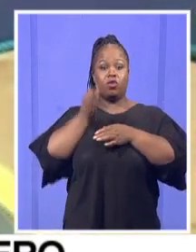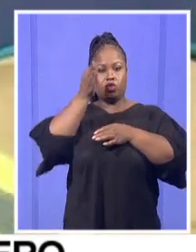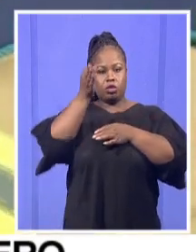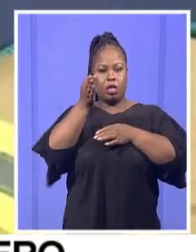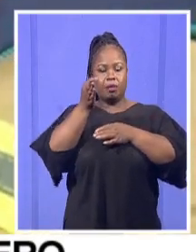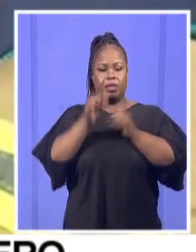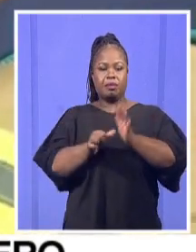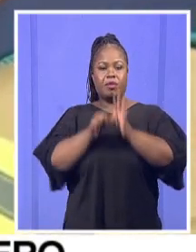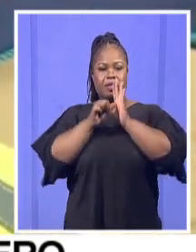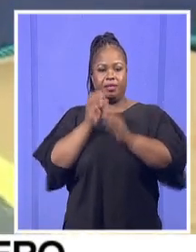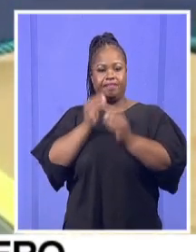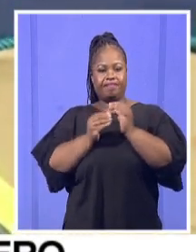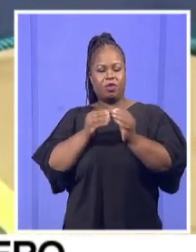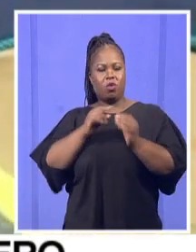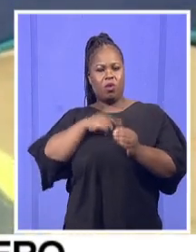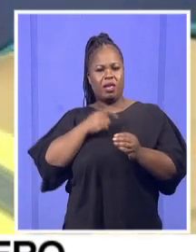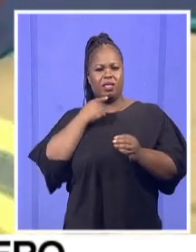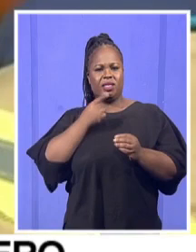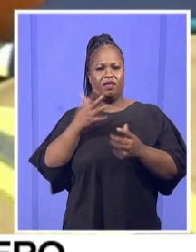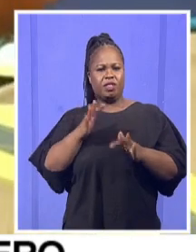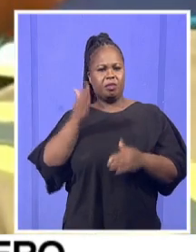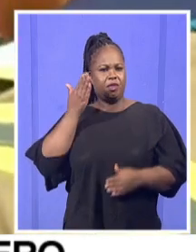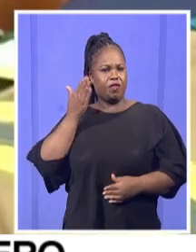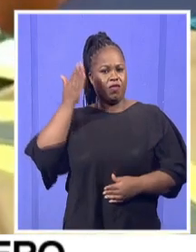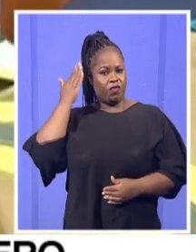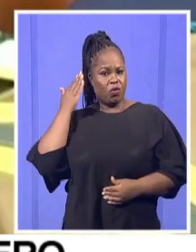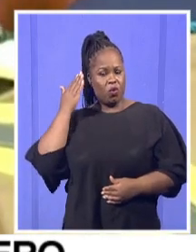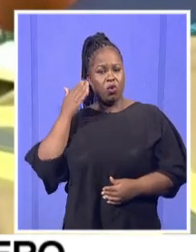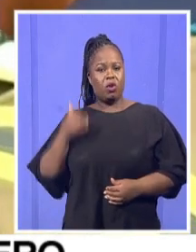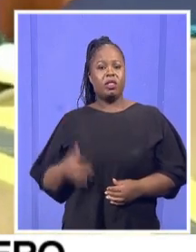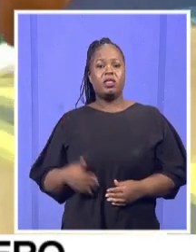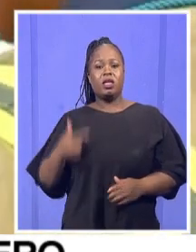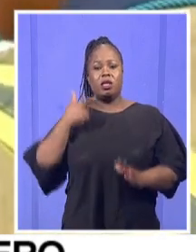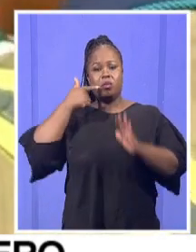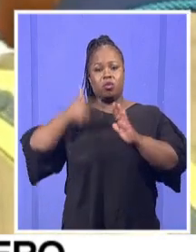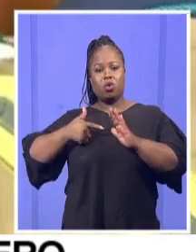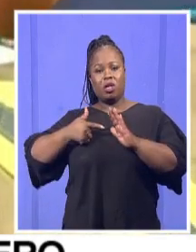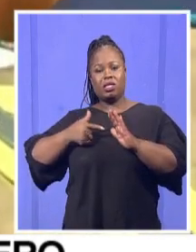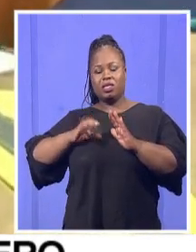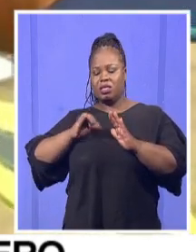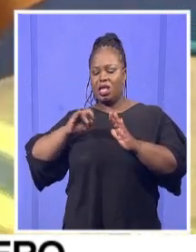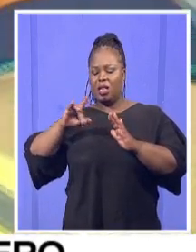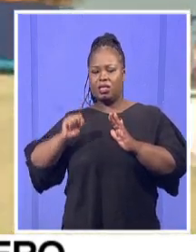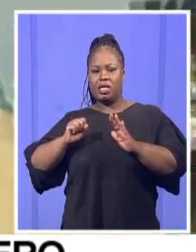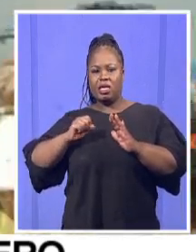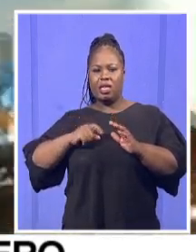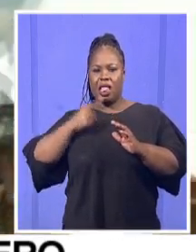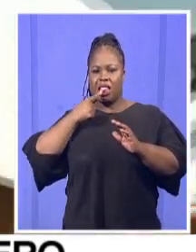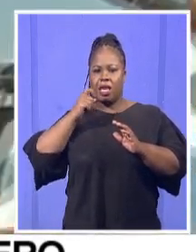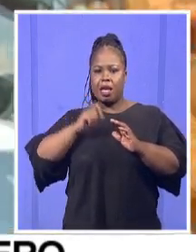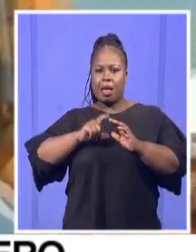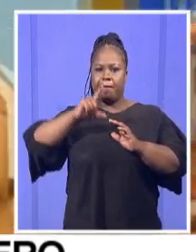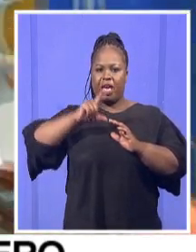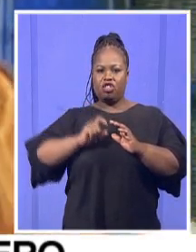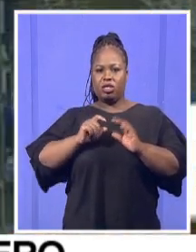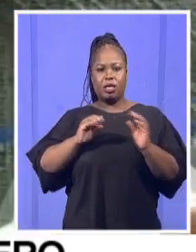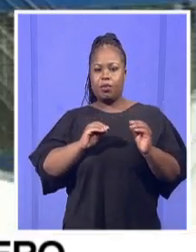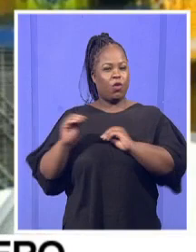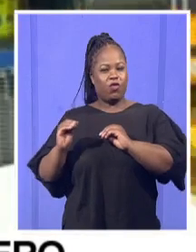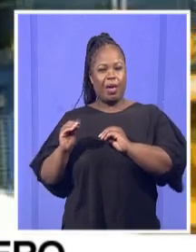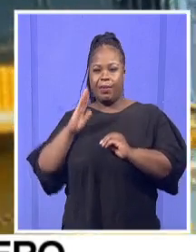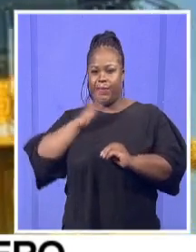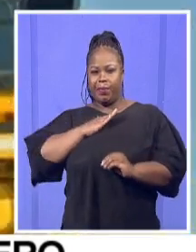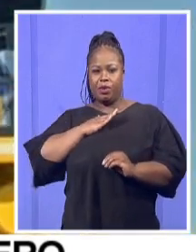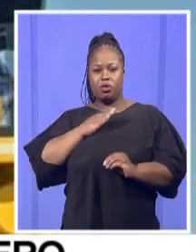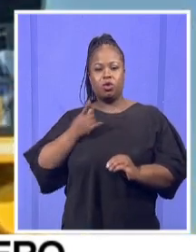But like I was mentioning before, the fuel cells and the batteries, they're essentially static. Yeah. There's much less moving parts. So what we expect